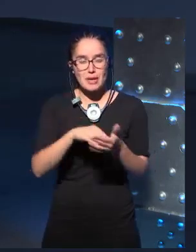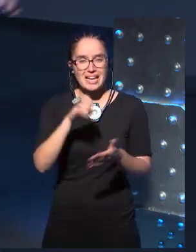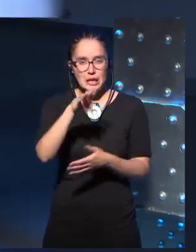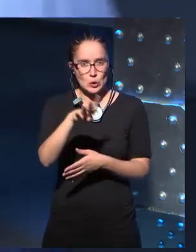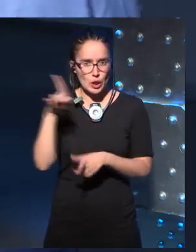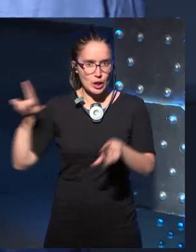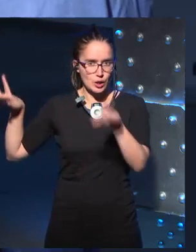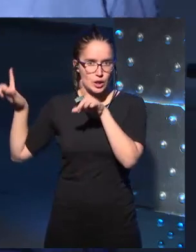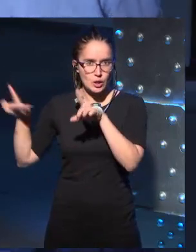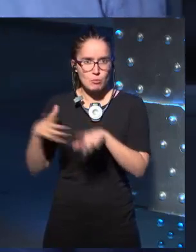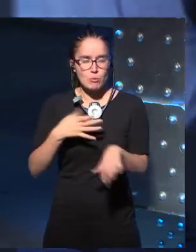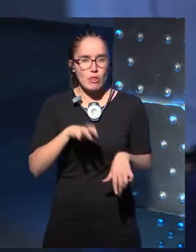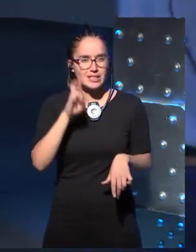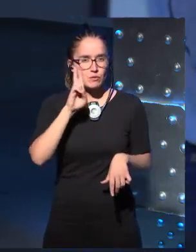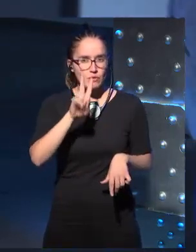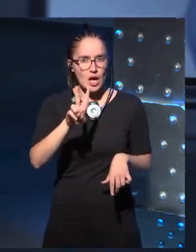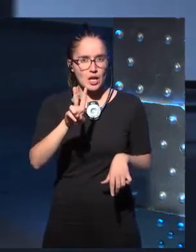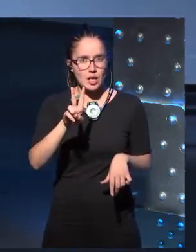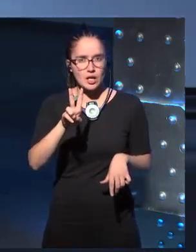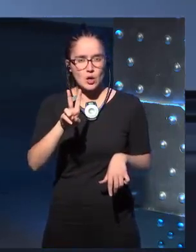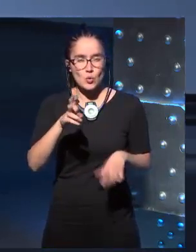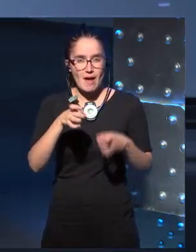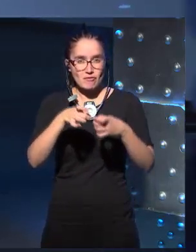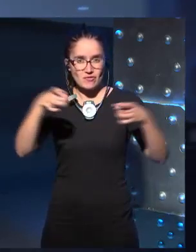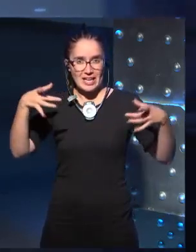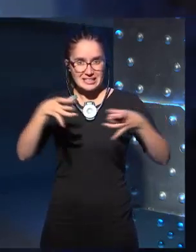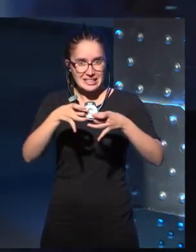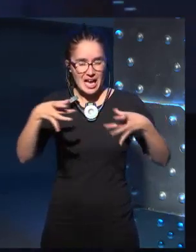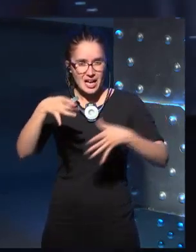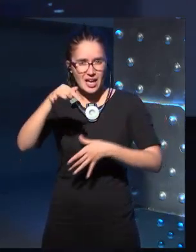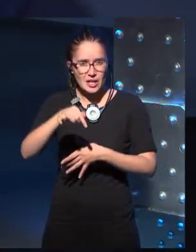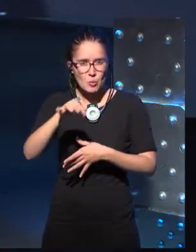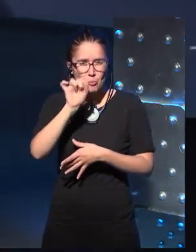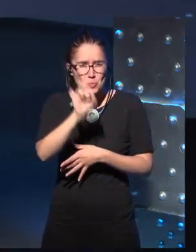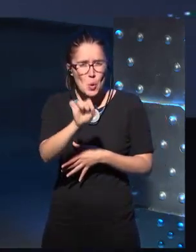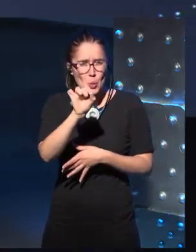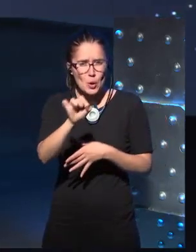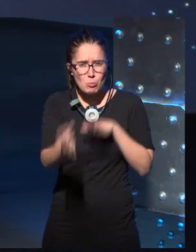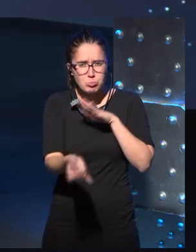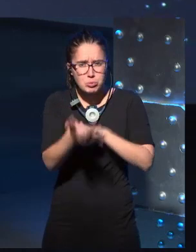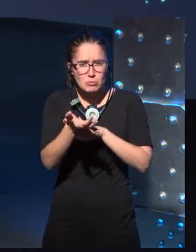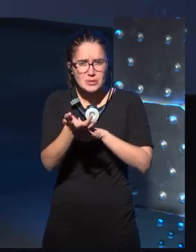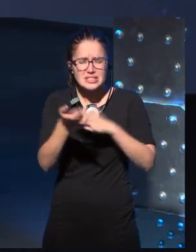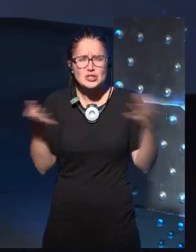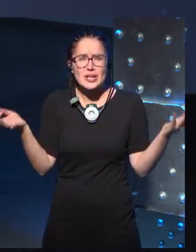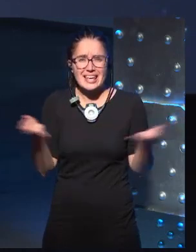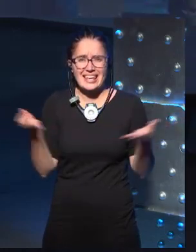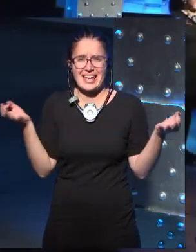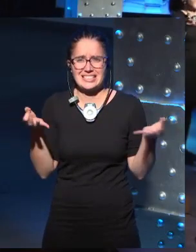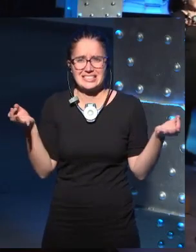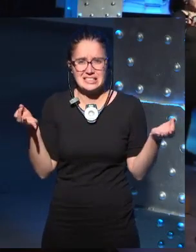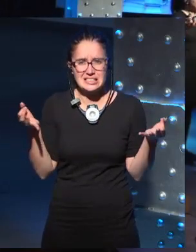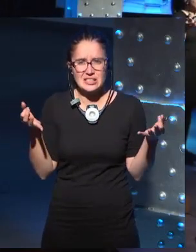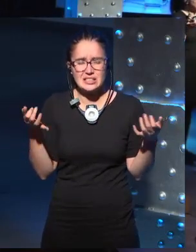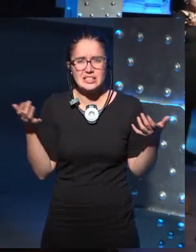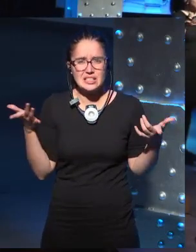the little arrow, there is a dot which appeared right there. What's that? That's